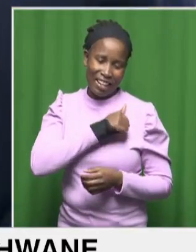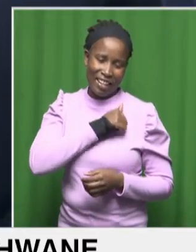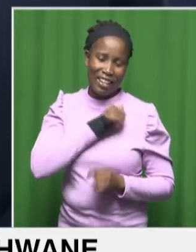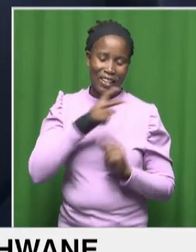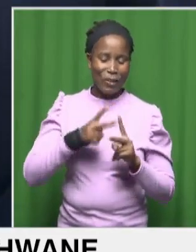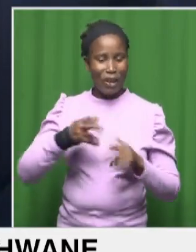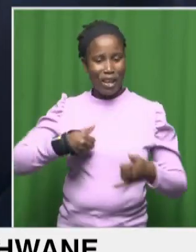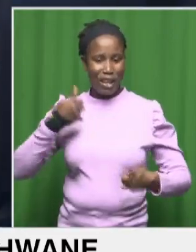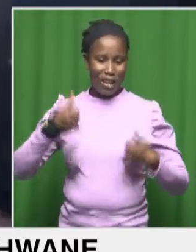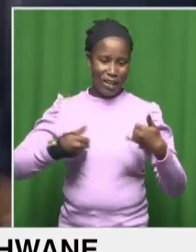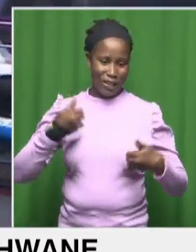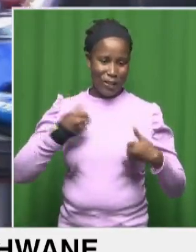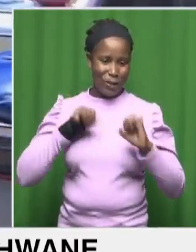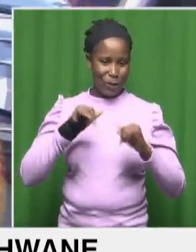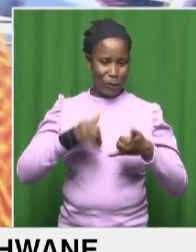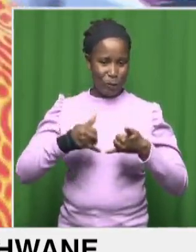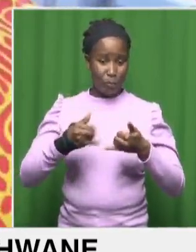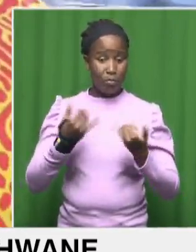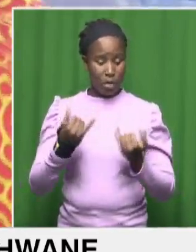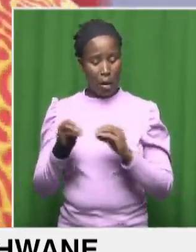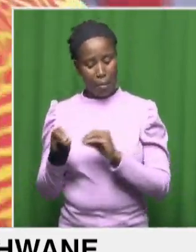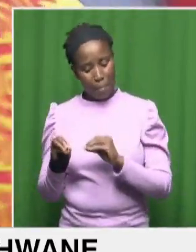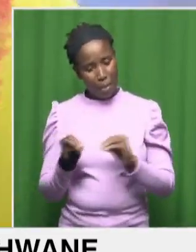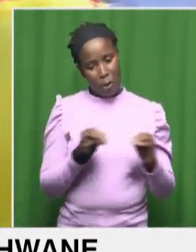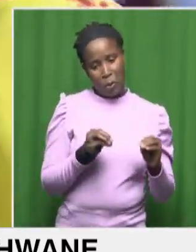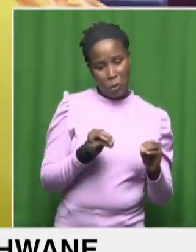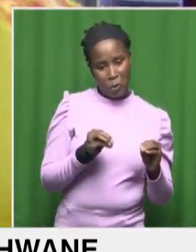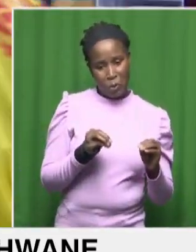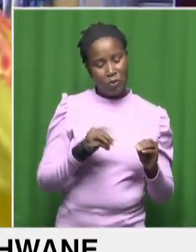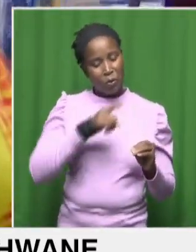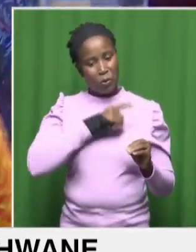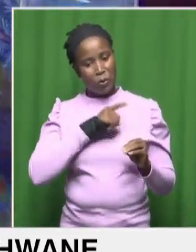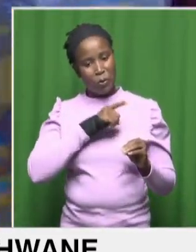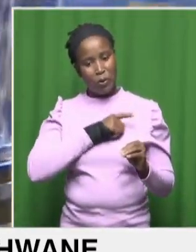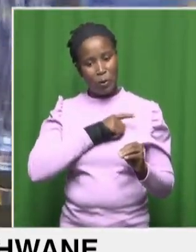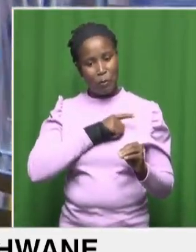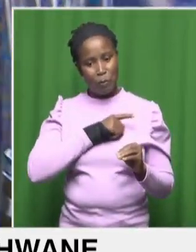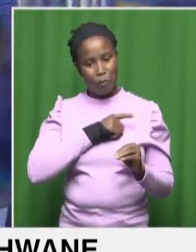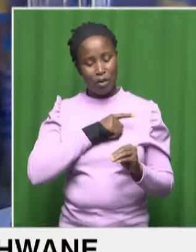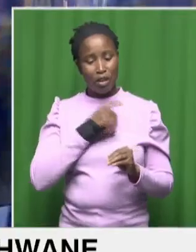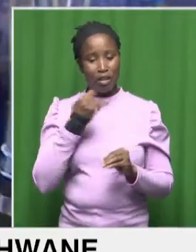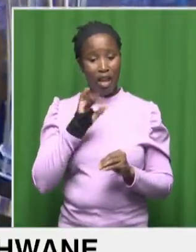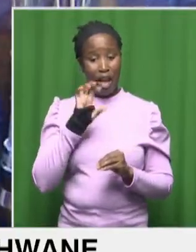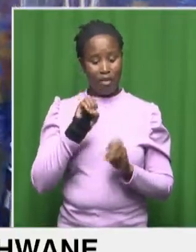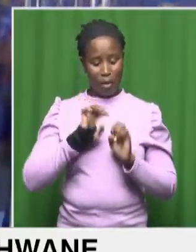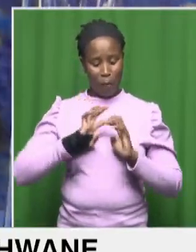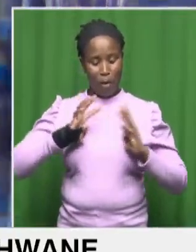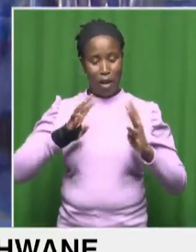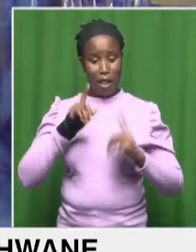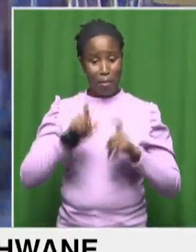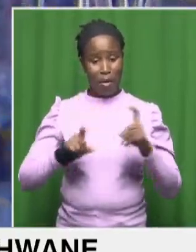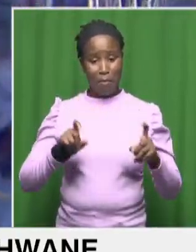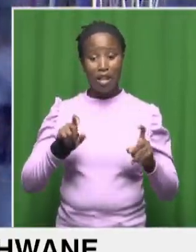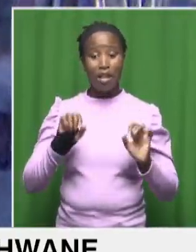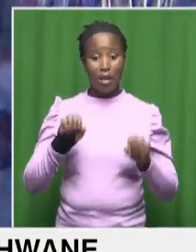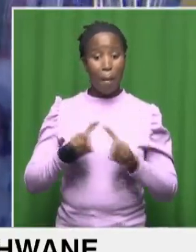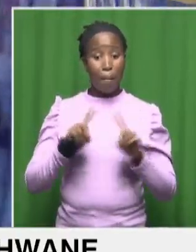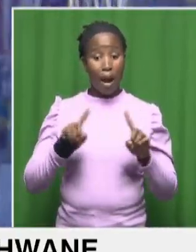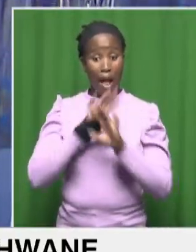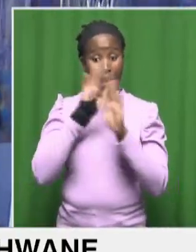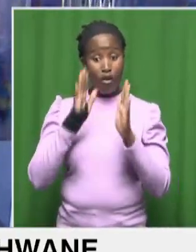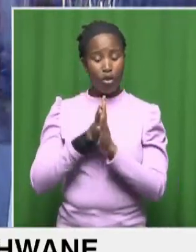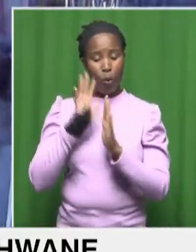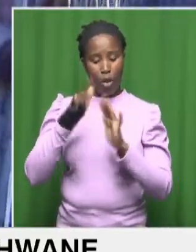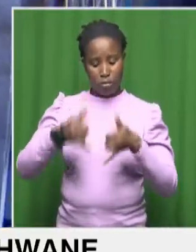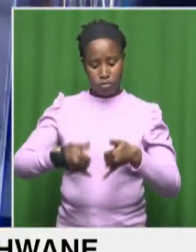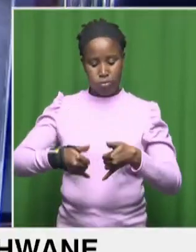Now, I'm going to make my way across here because we have a rather esteemed panel, but we're just going to quickly hand this over all together.